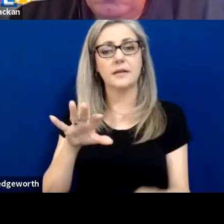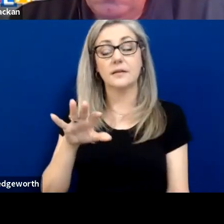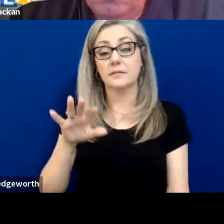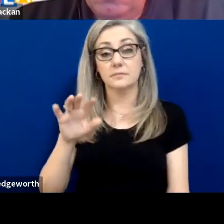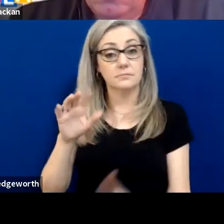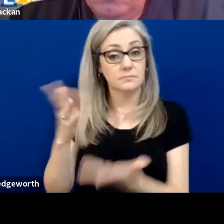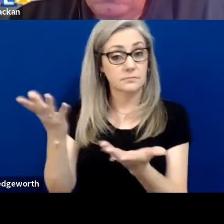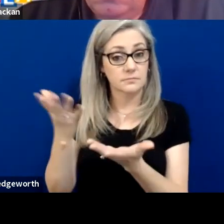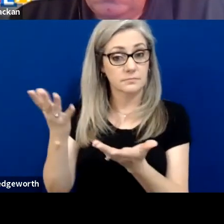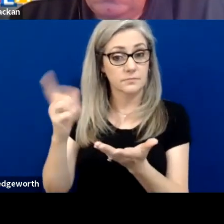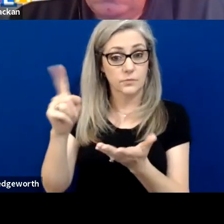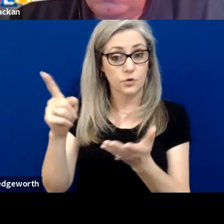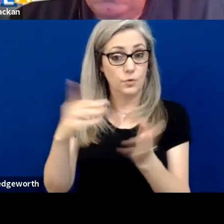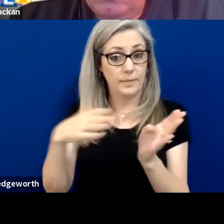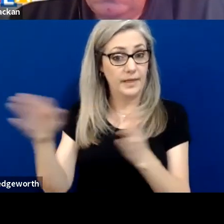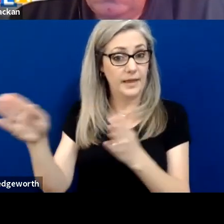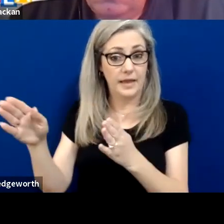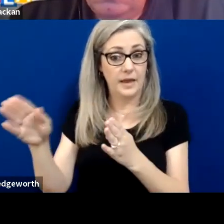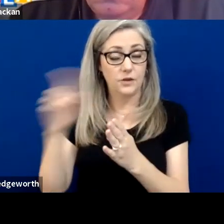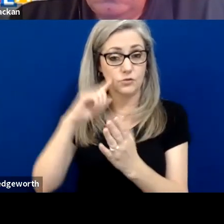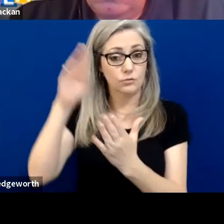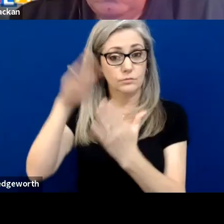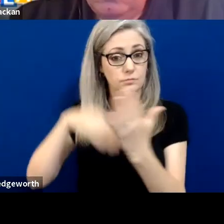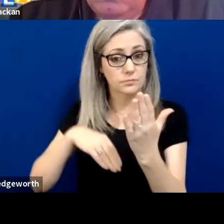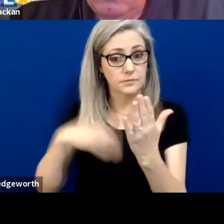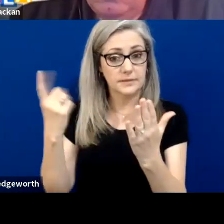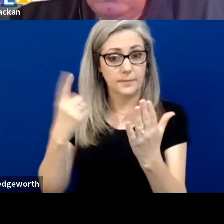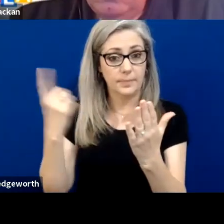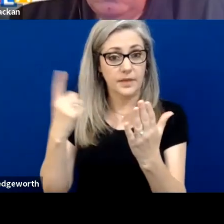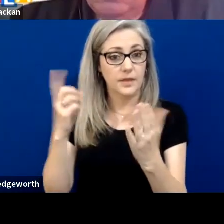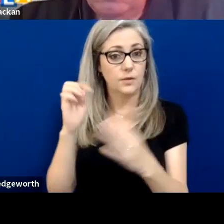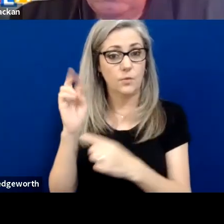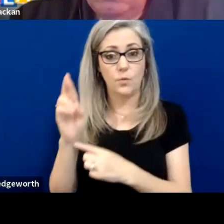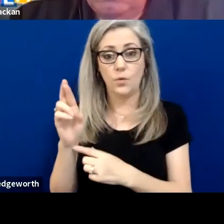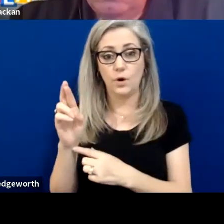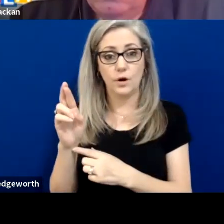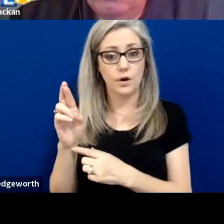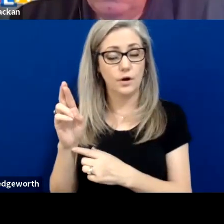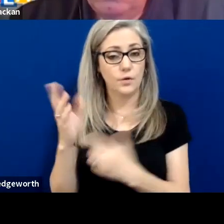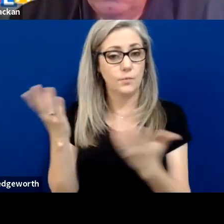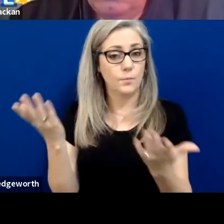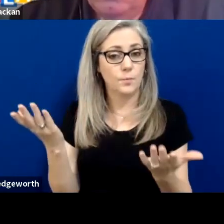that you guys have in mind to put together, or?